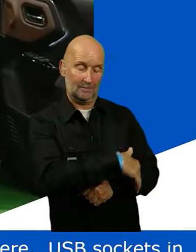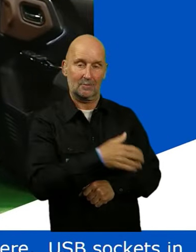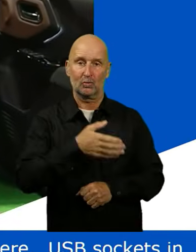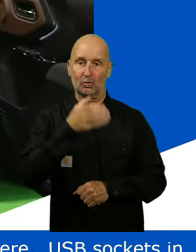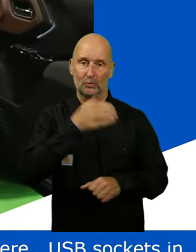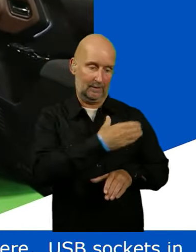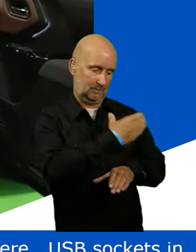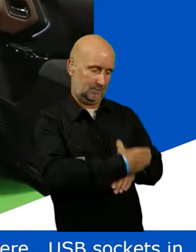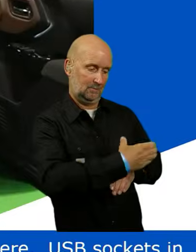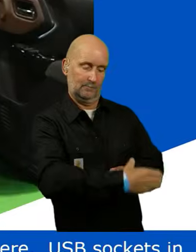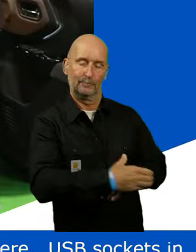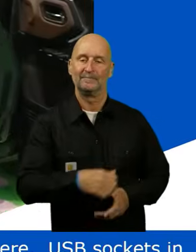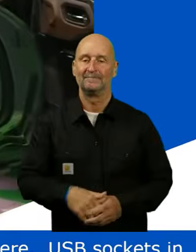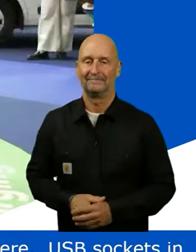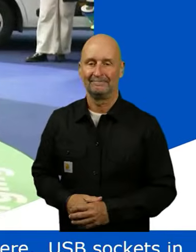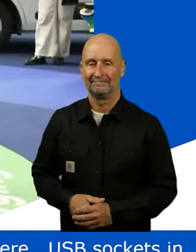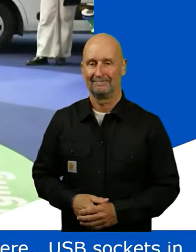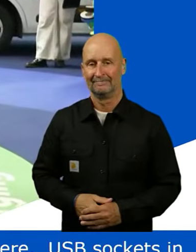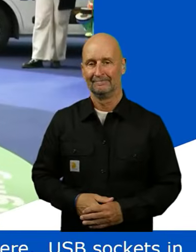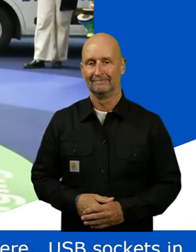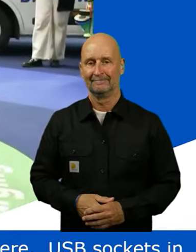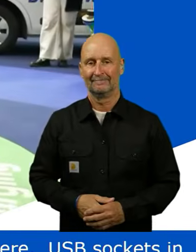there nice and safe as well.